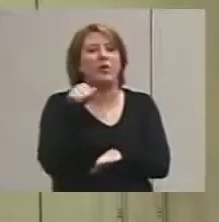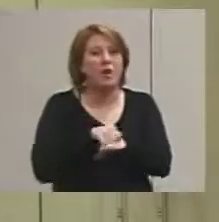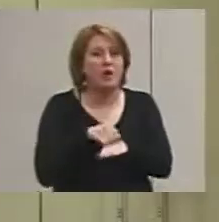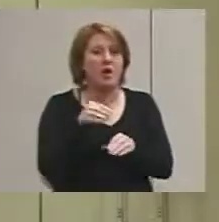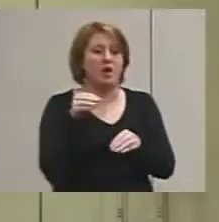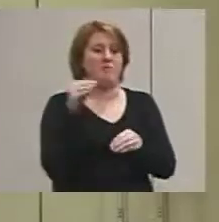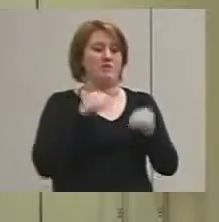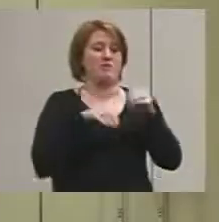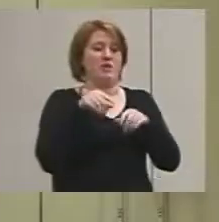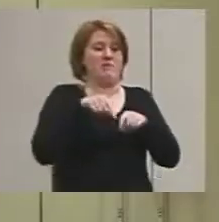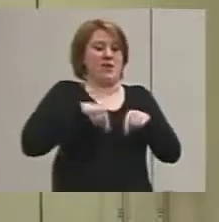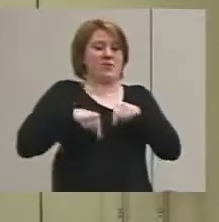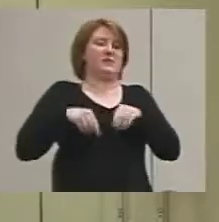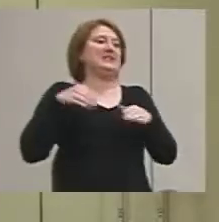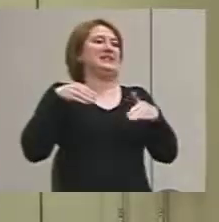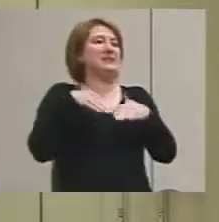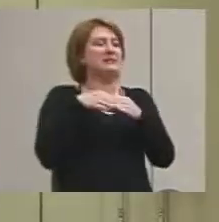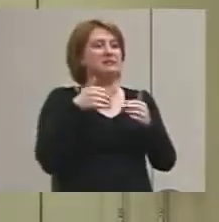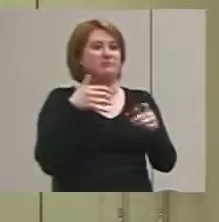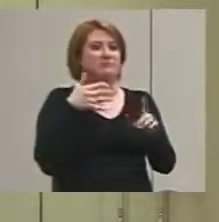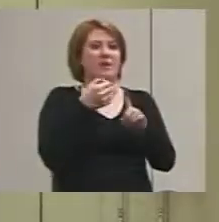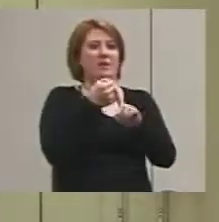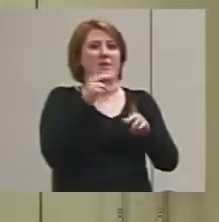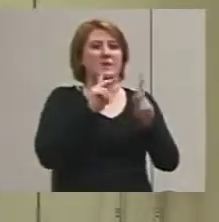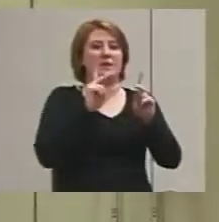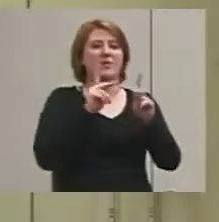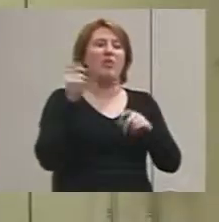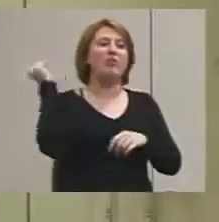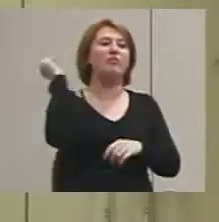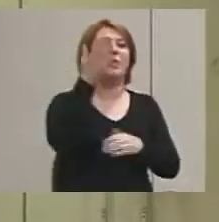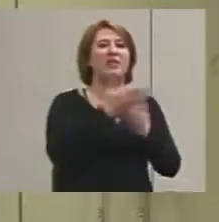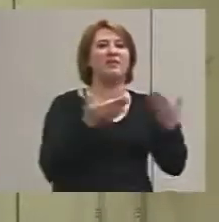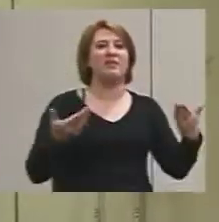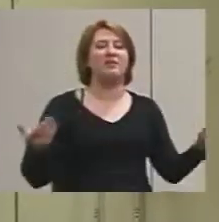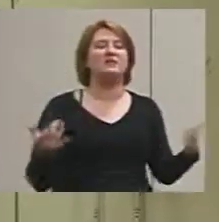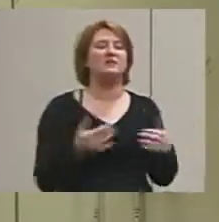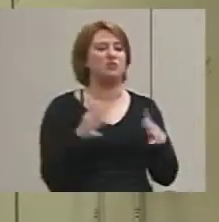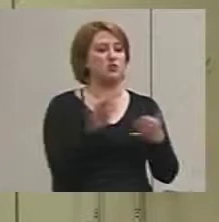into people, grabbing items, throwing and destroying items,